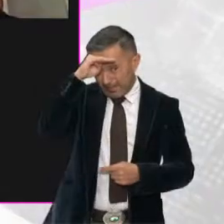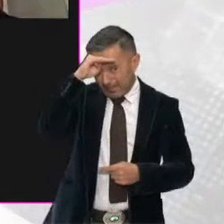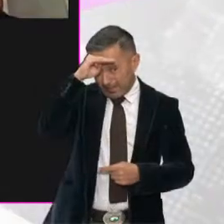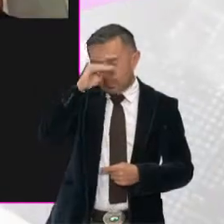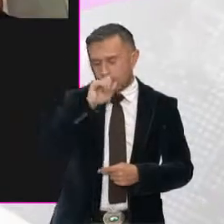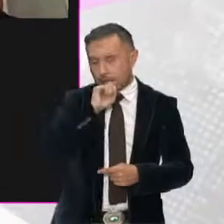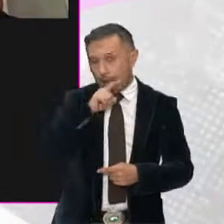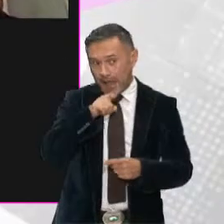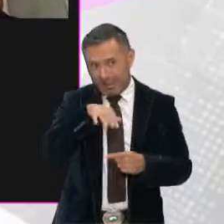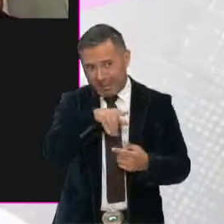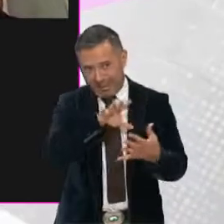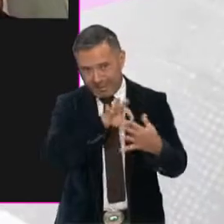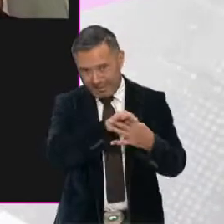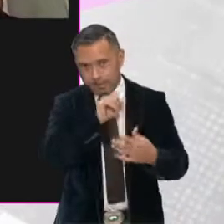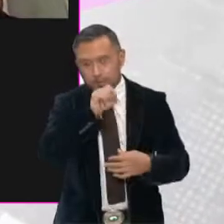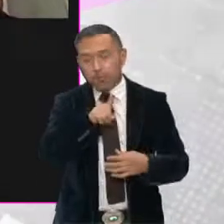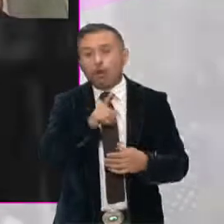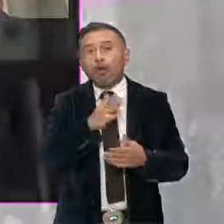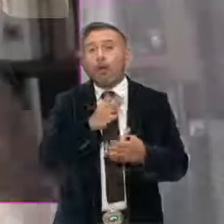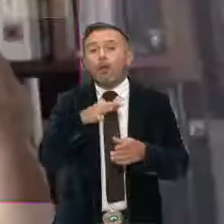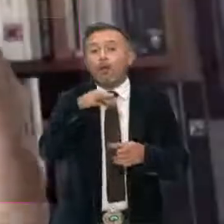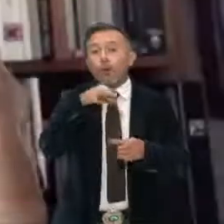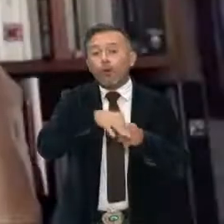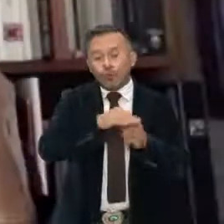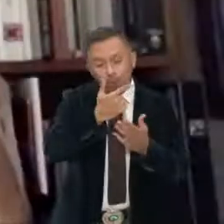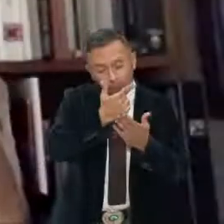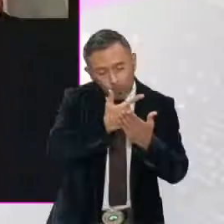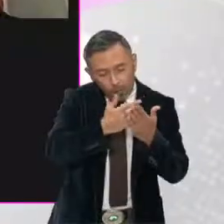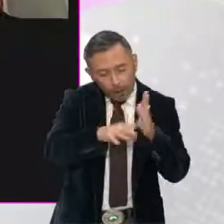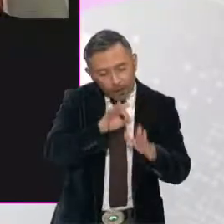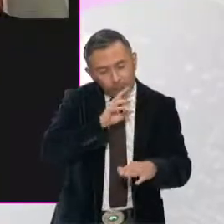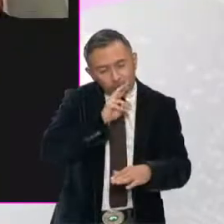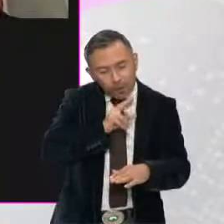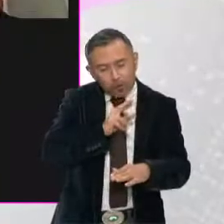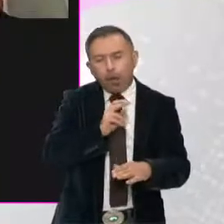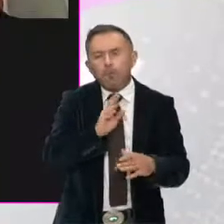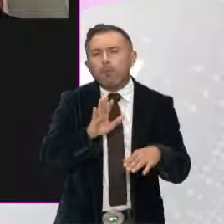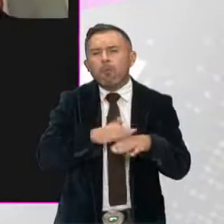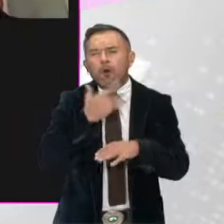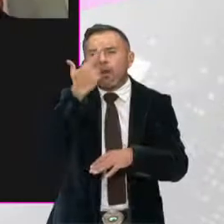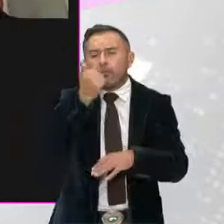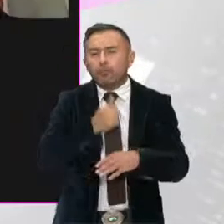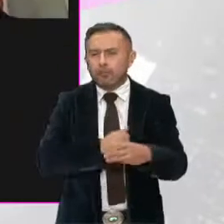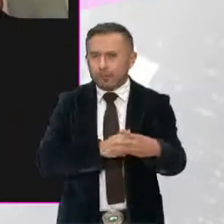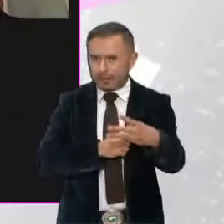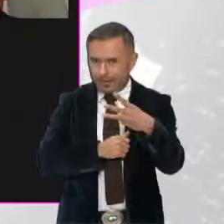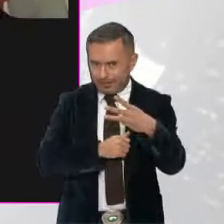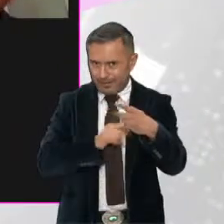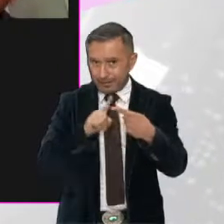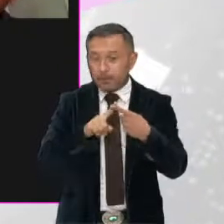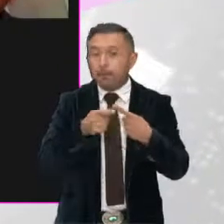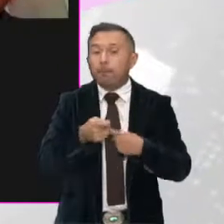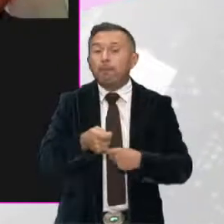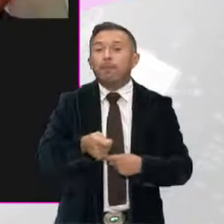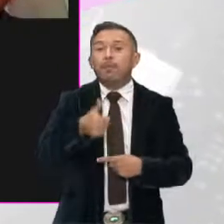I think that also the adherence to the results of the voting, we have three things. The first one,